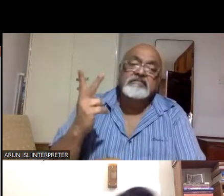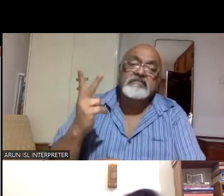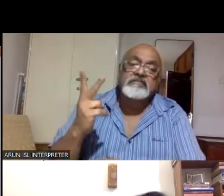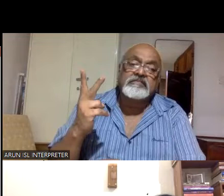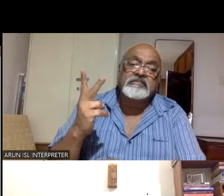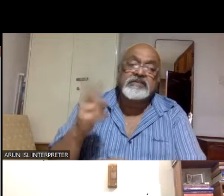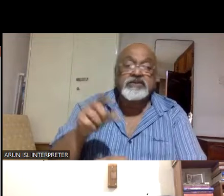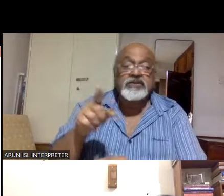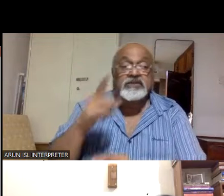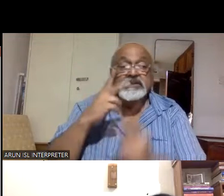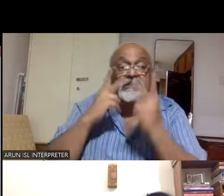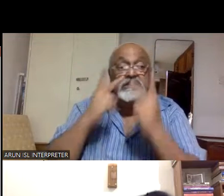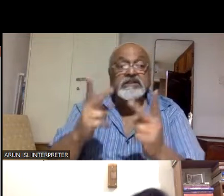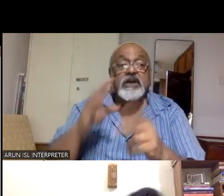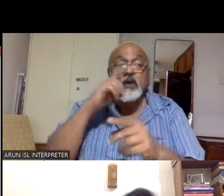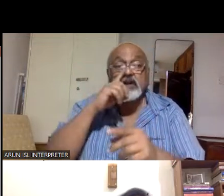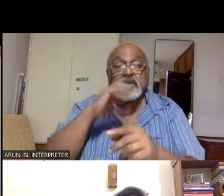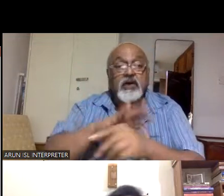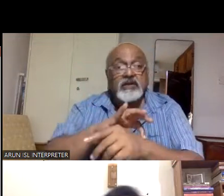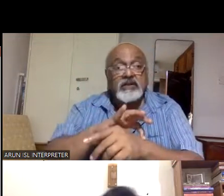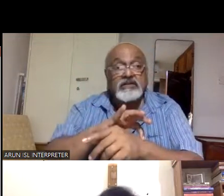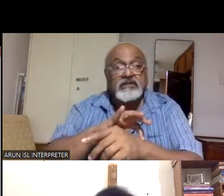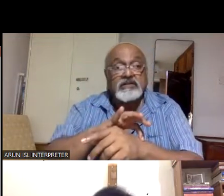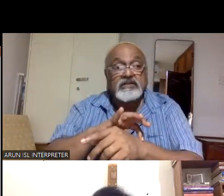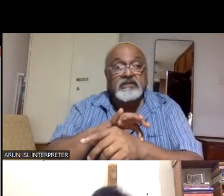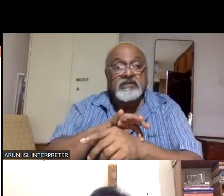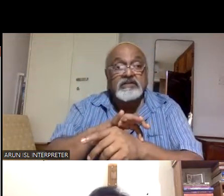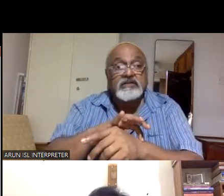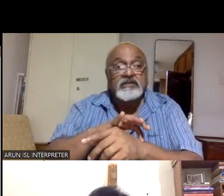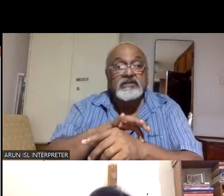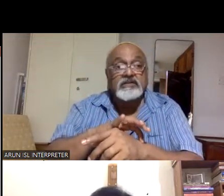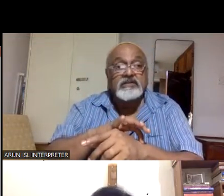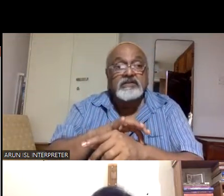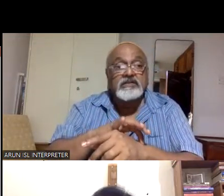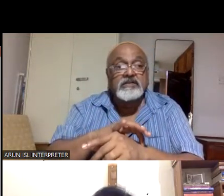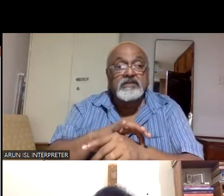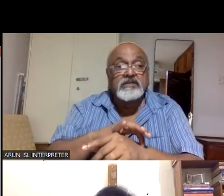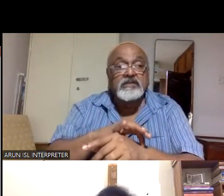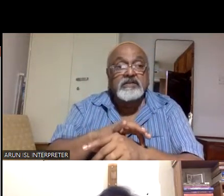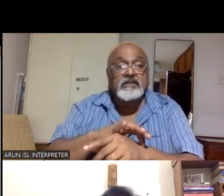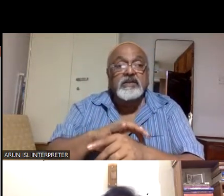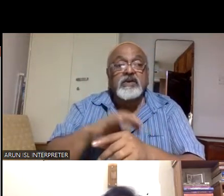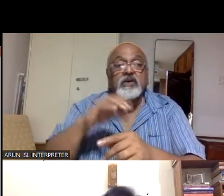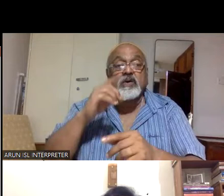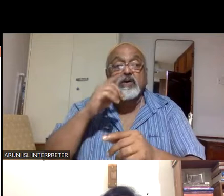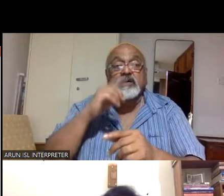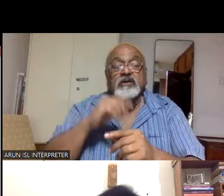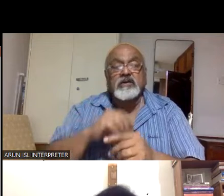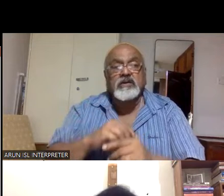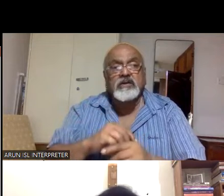You will find women doctors. You will find women in the revolutionary movement.